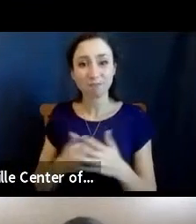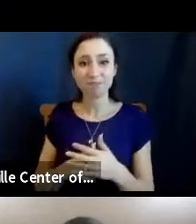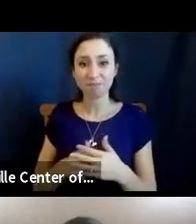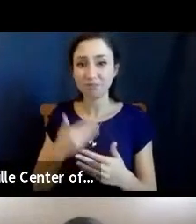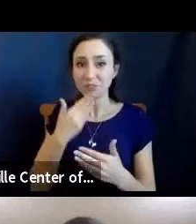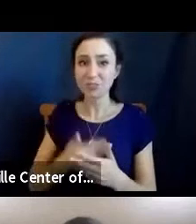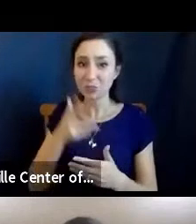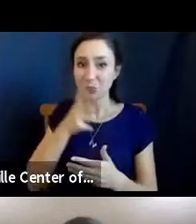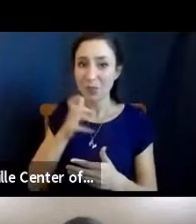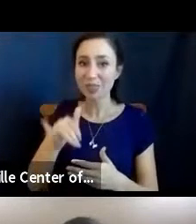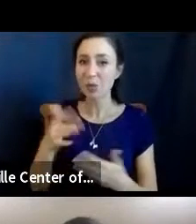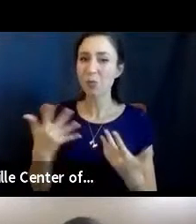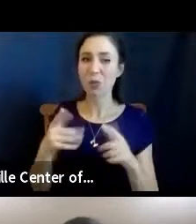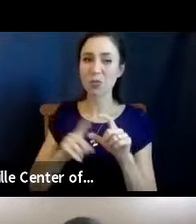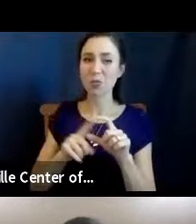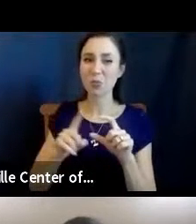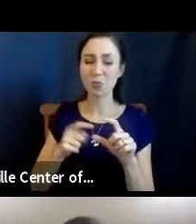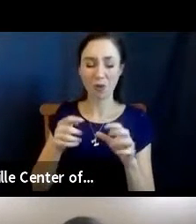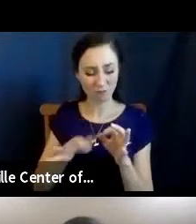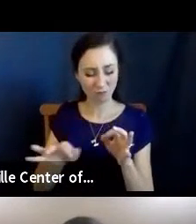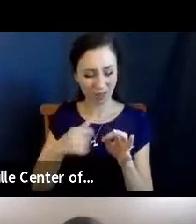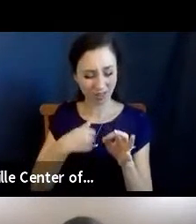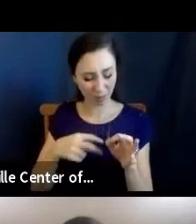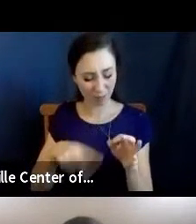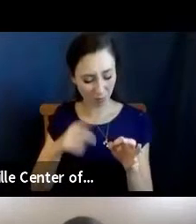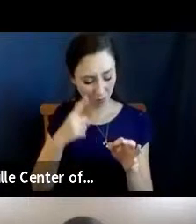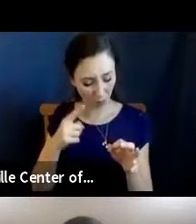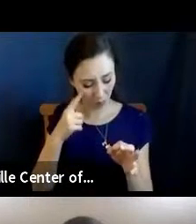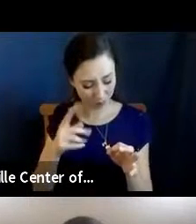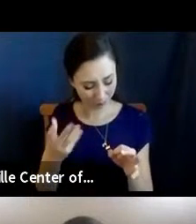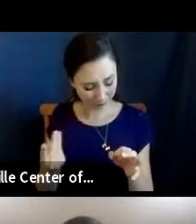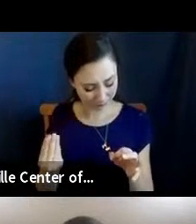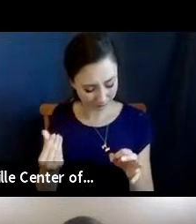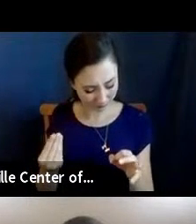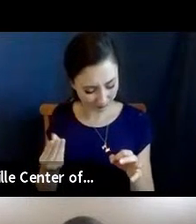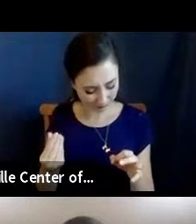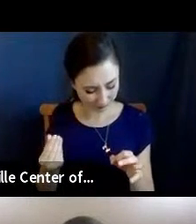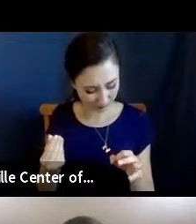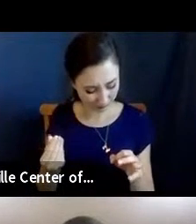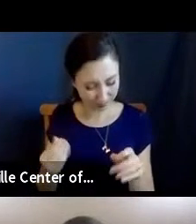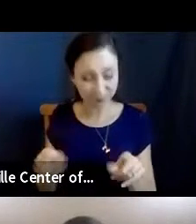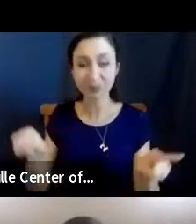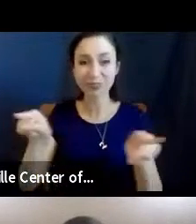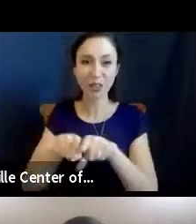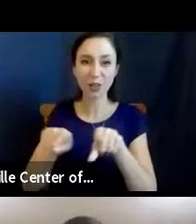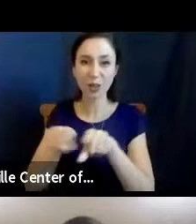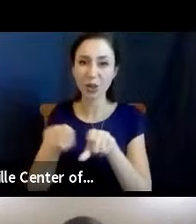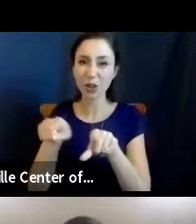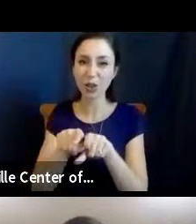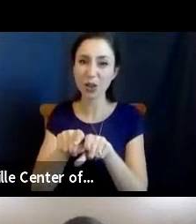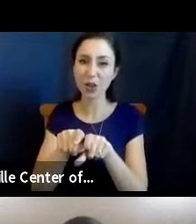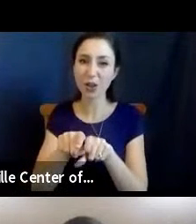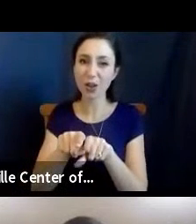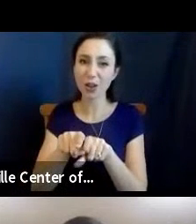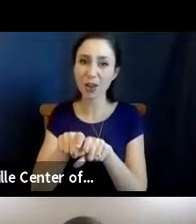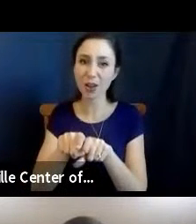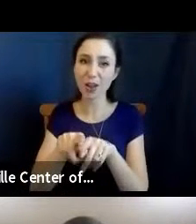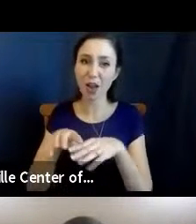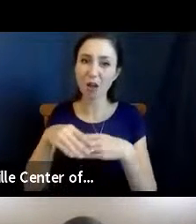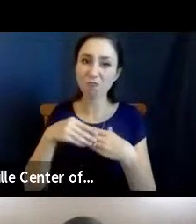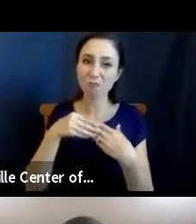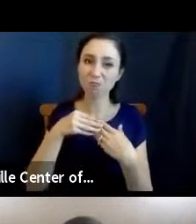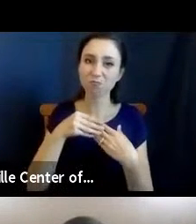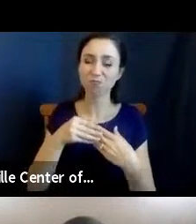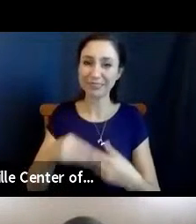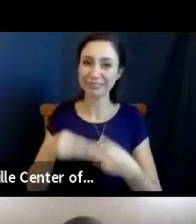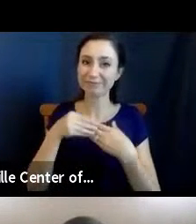and what's the phrase I'm looking at for also loosening of